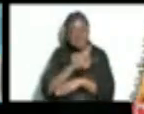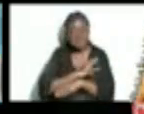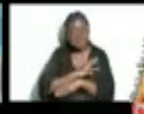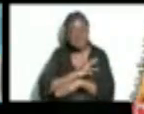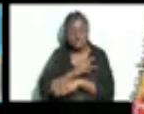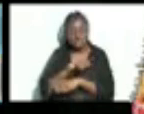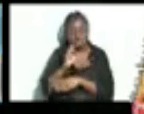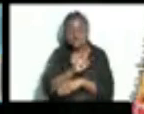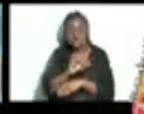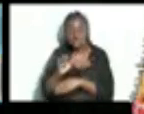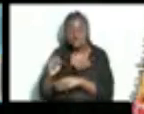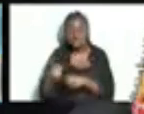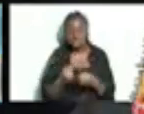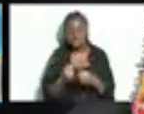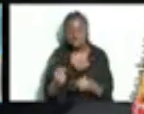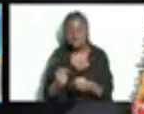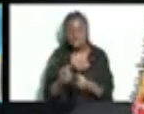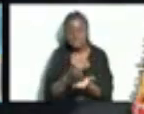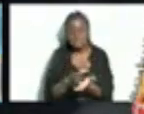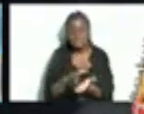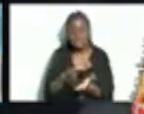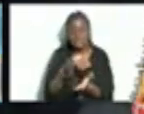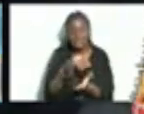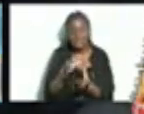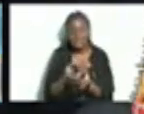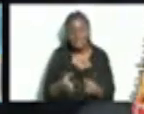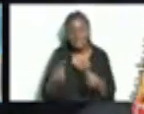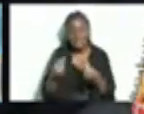Cup in the amount of